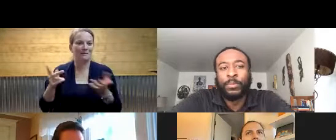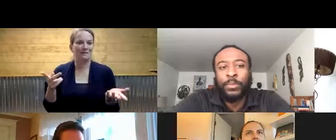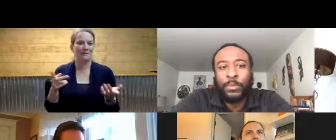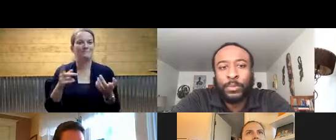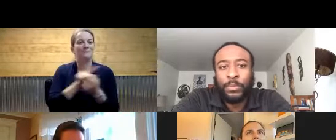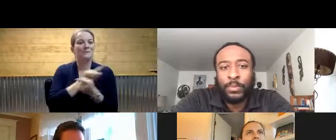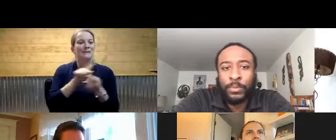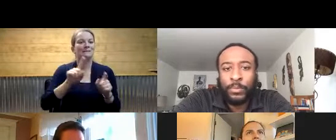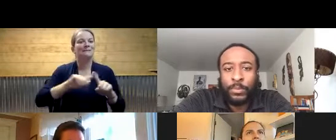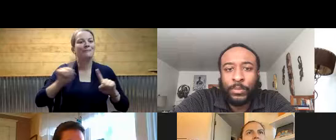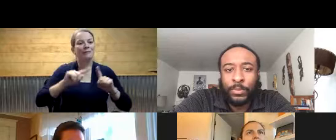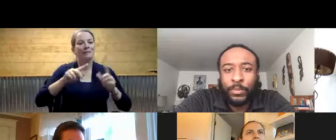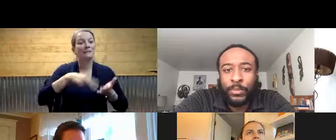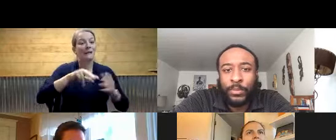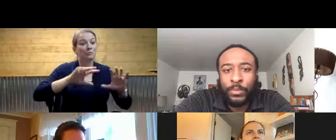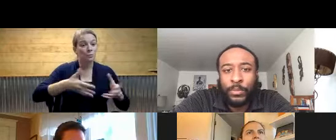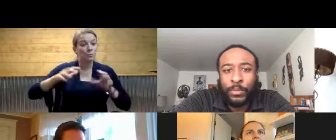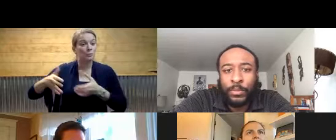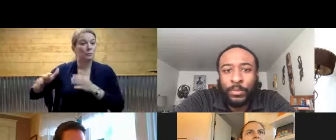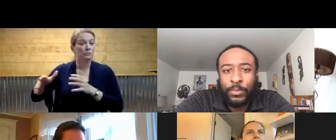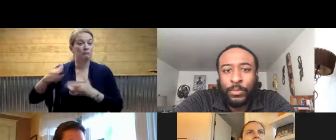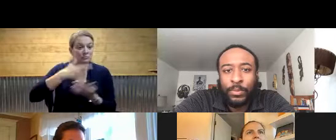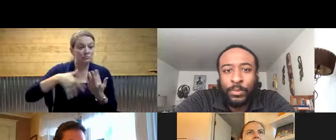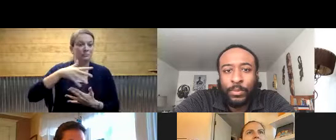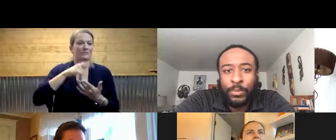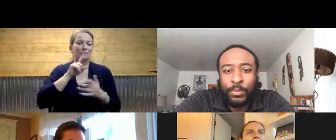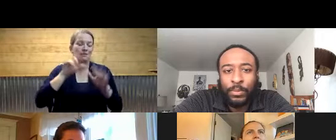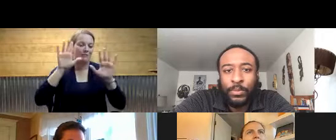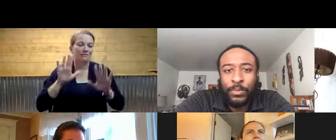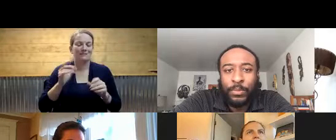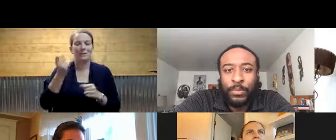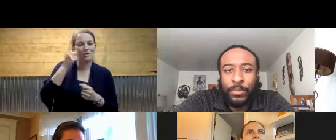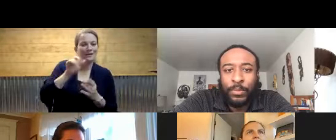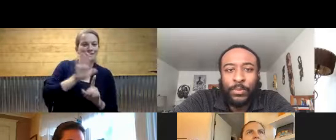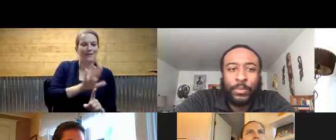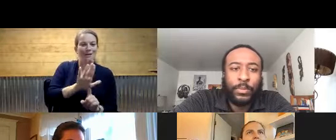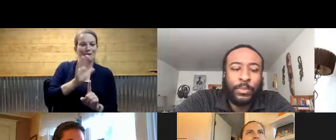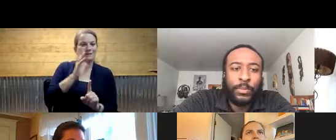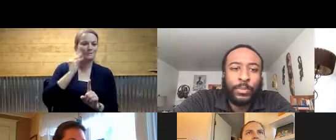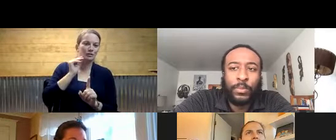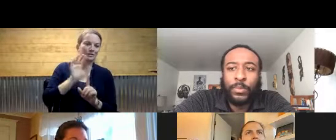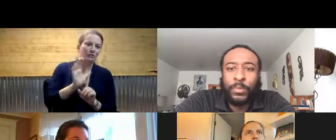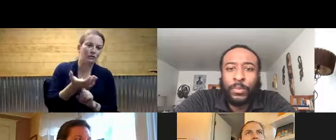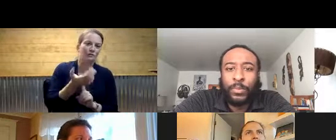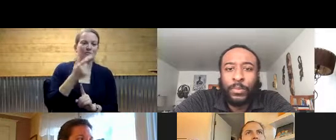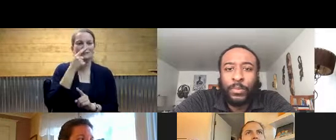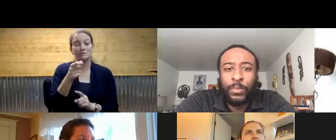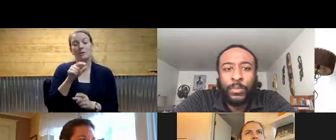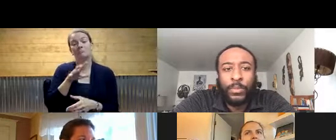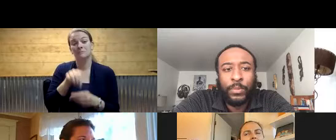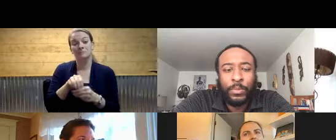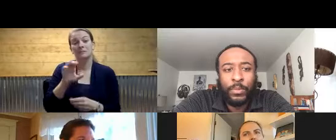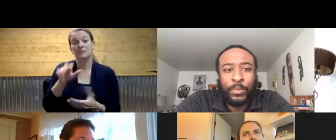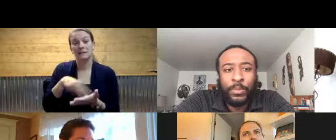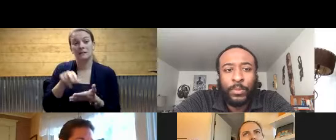dance groups, which is pretty awesome. Understanding what they're like. So definitely look out for that. If you're interested in Bhangra.